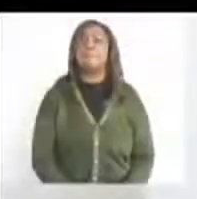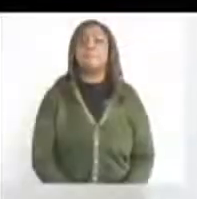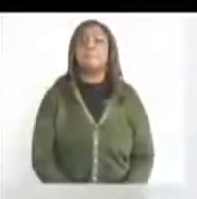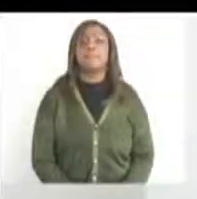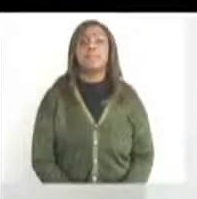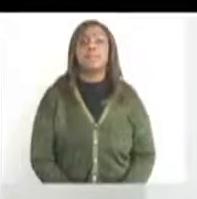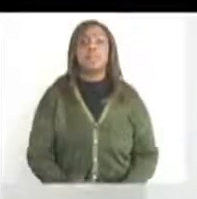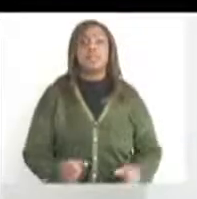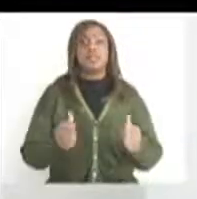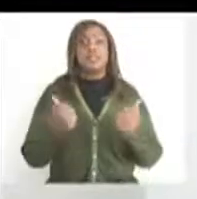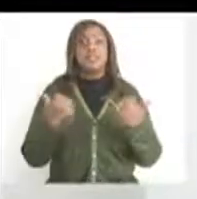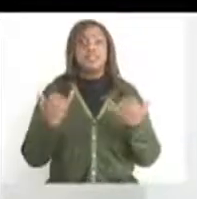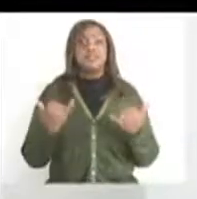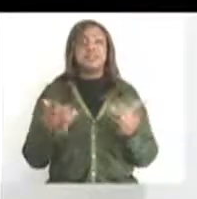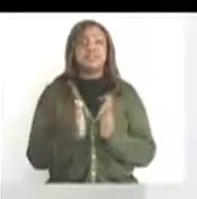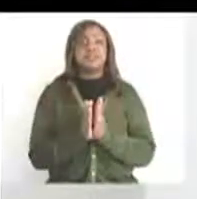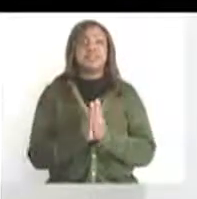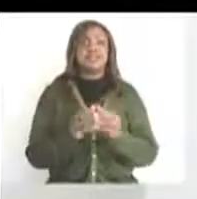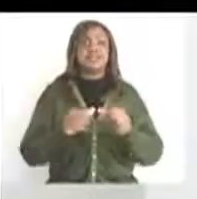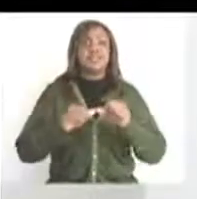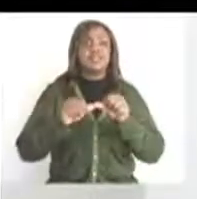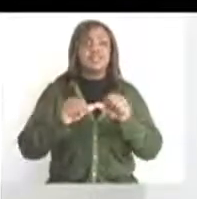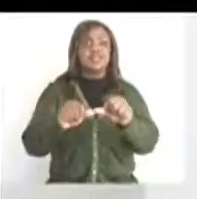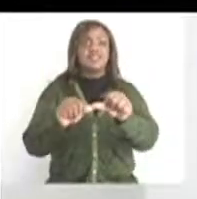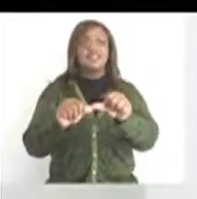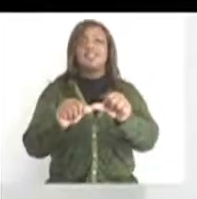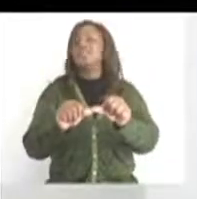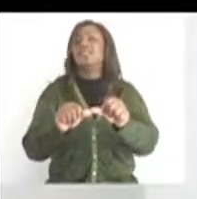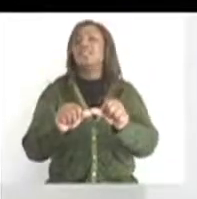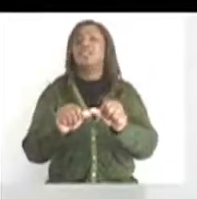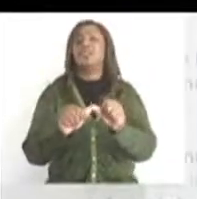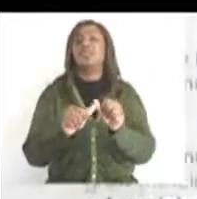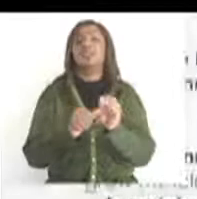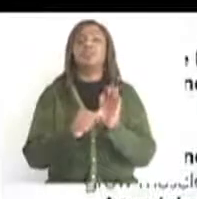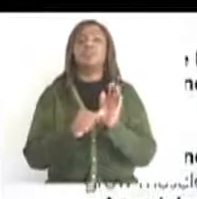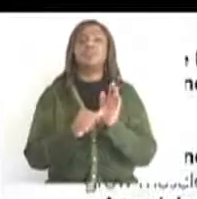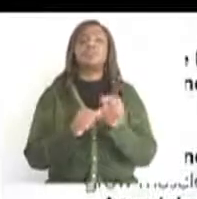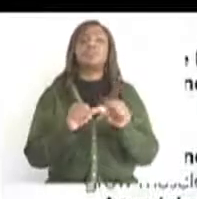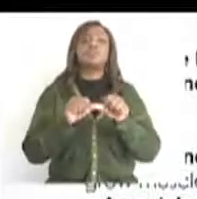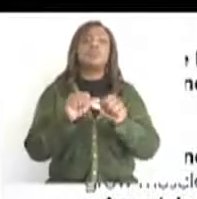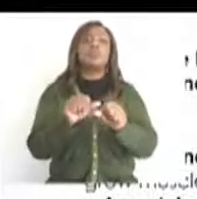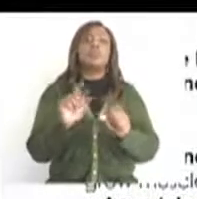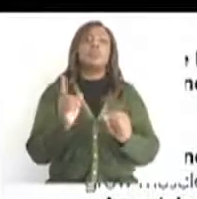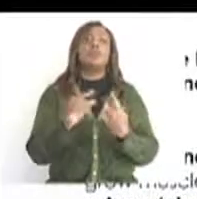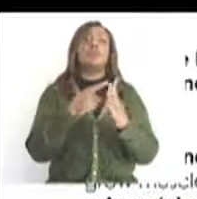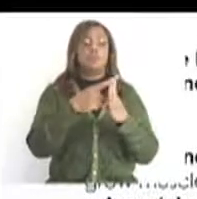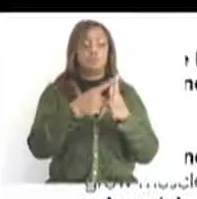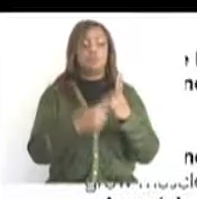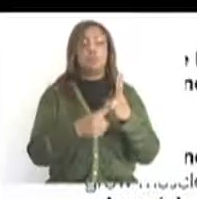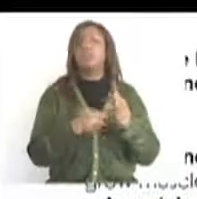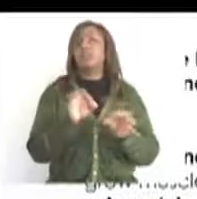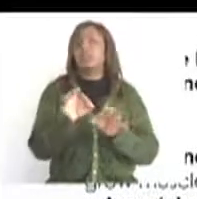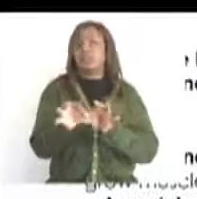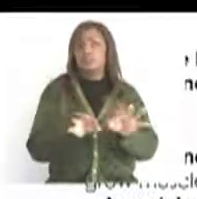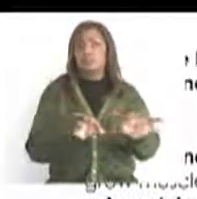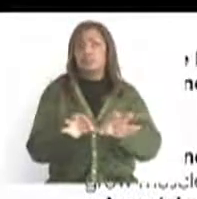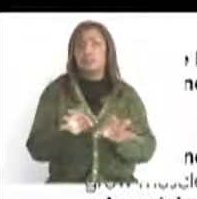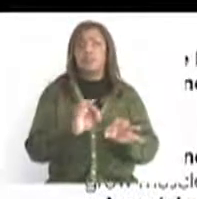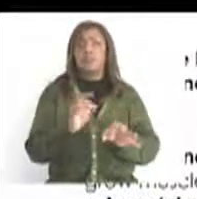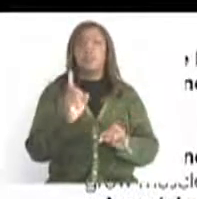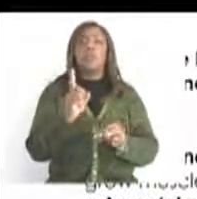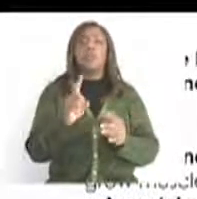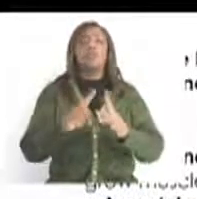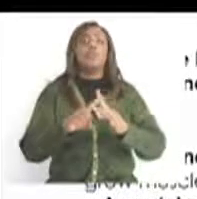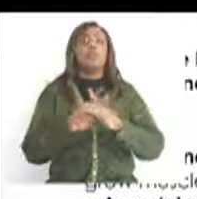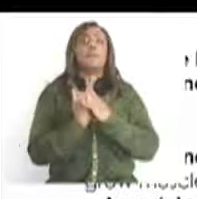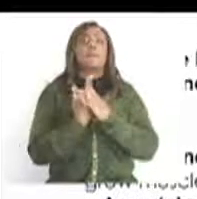Chanel, are you still with me? Fine. Boys and girls, we look at our second competence that says, explain the kinds of physical